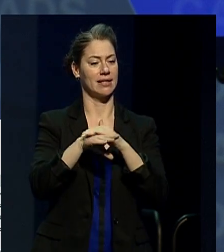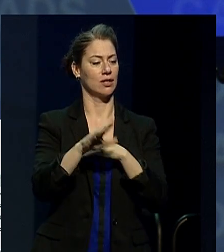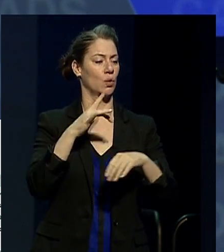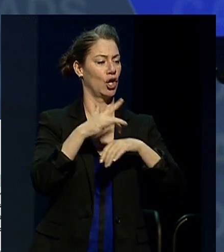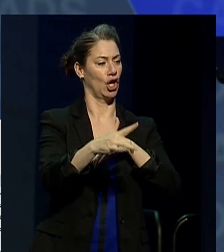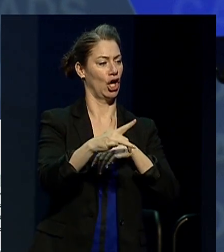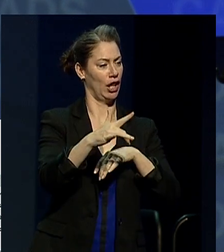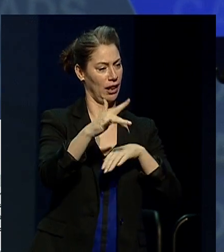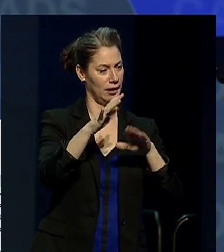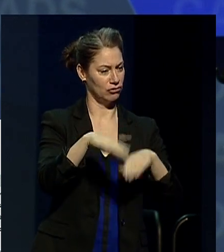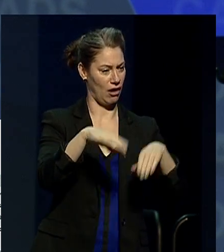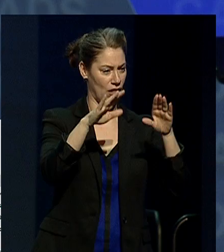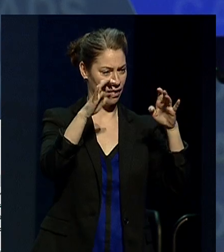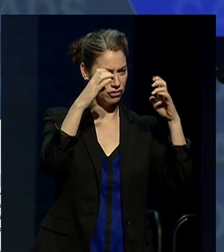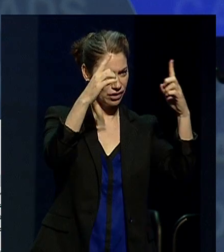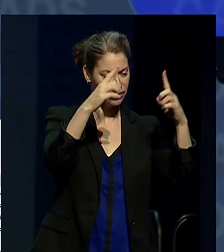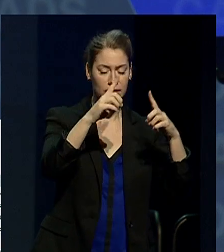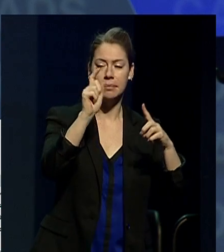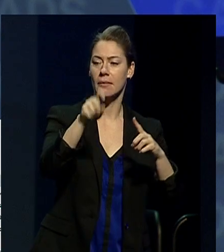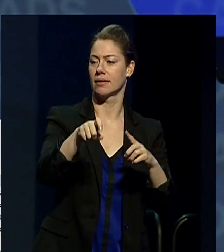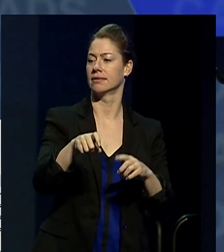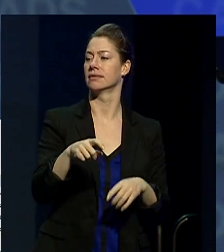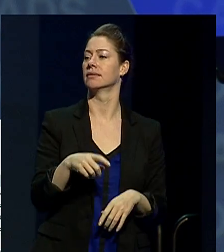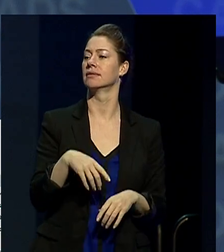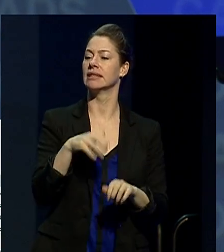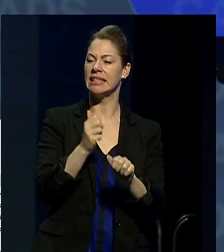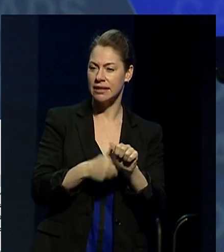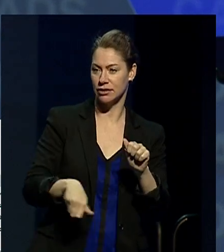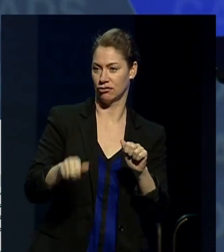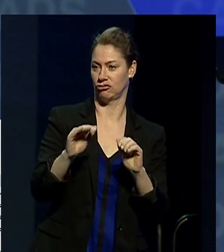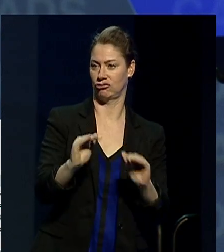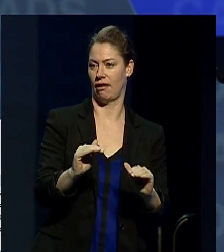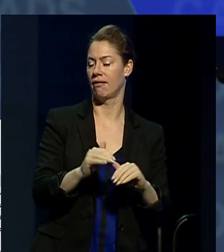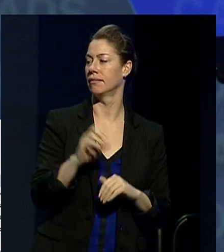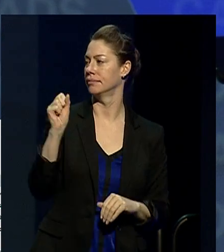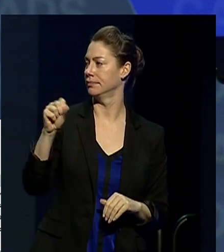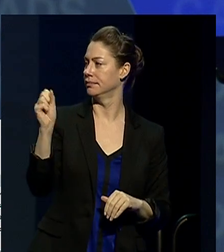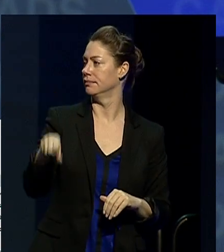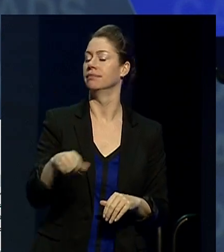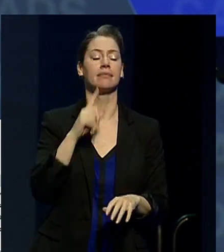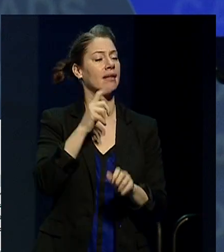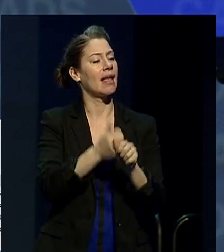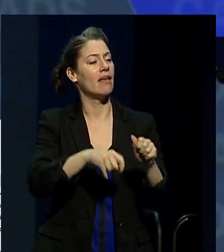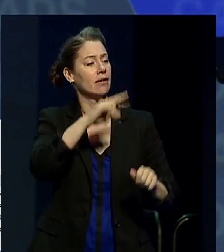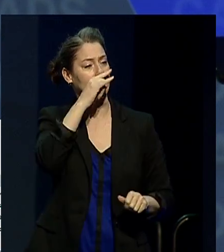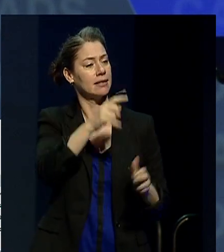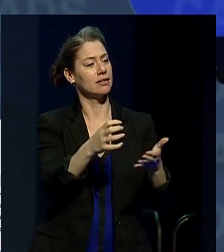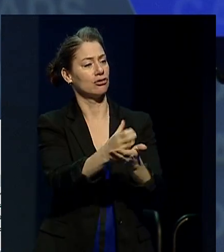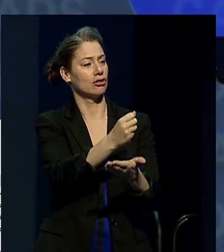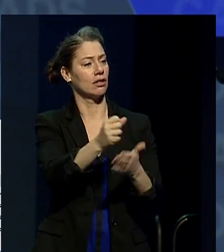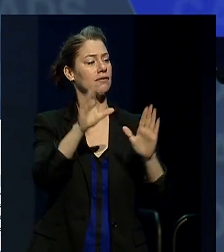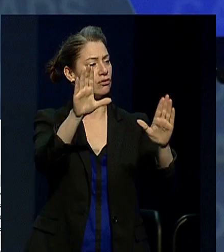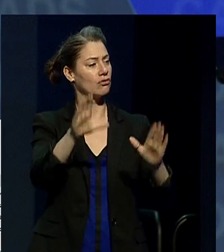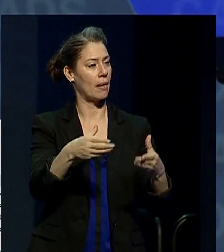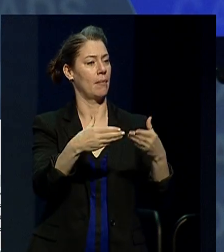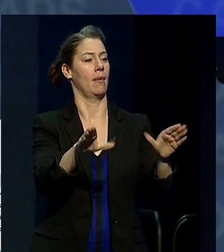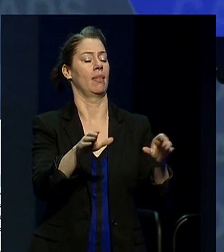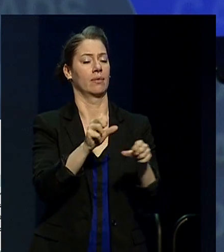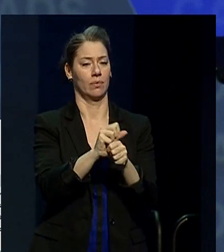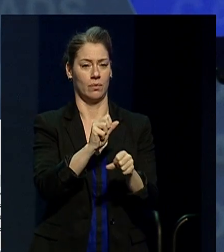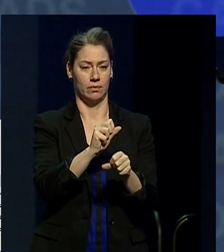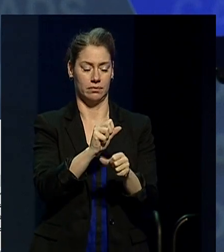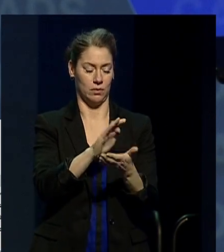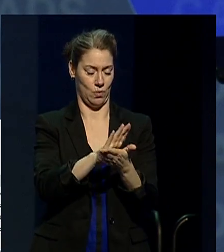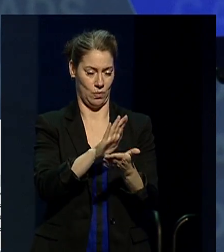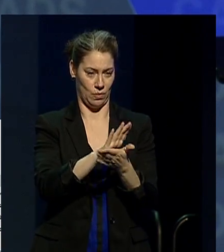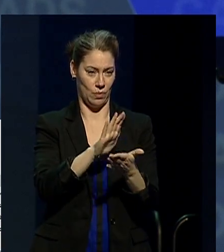childhood education. Every single child. Every kid deserves a great public school. The